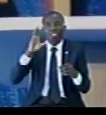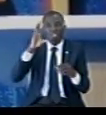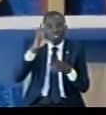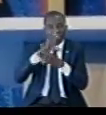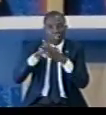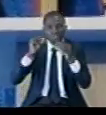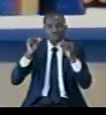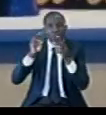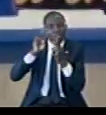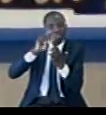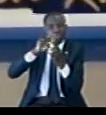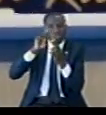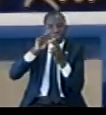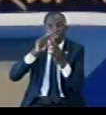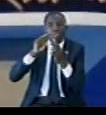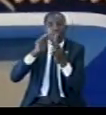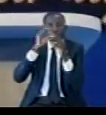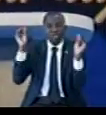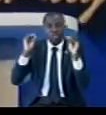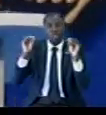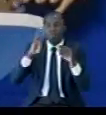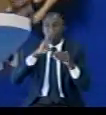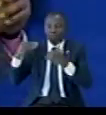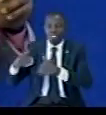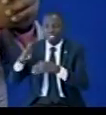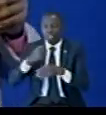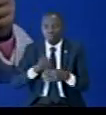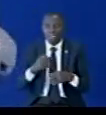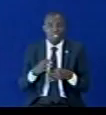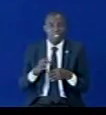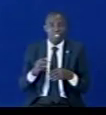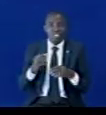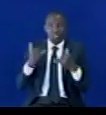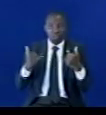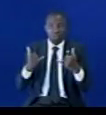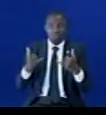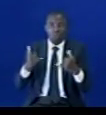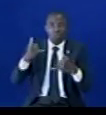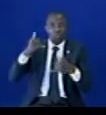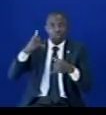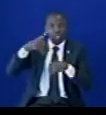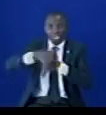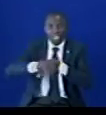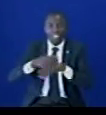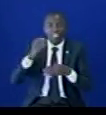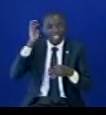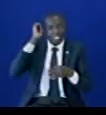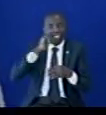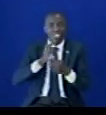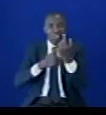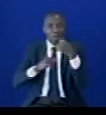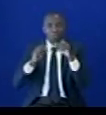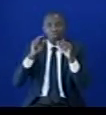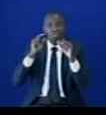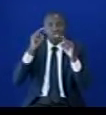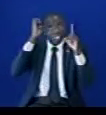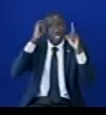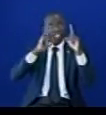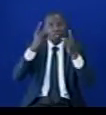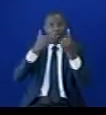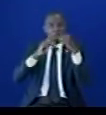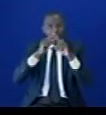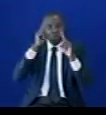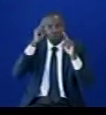else beside me. Tonight is coming to you at your point of